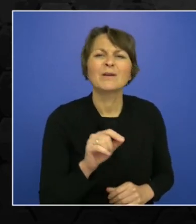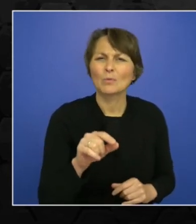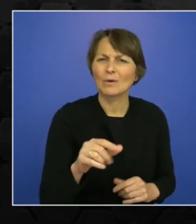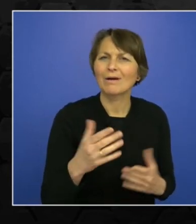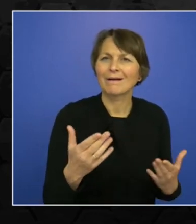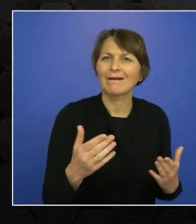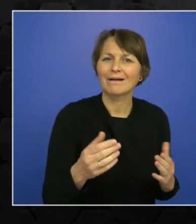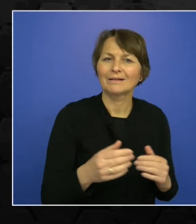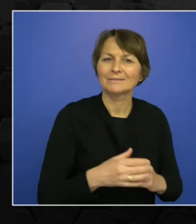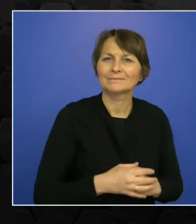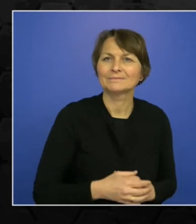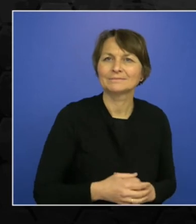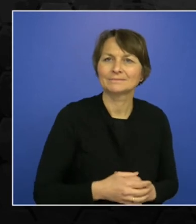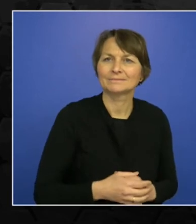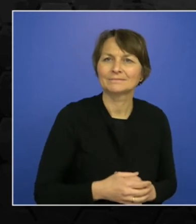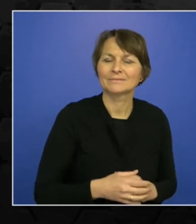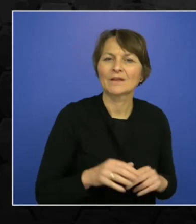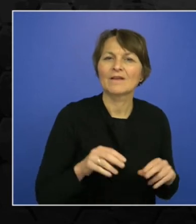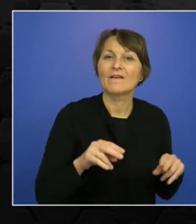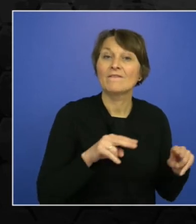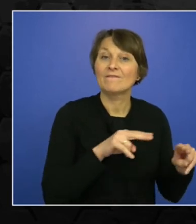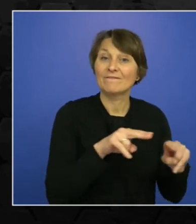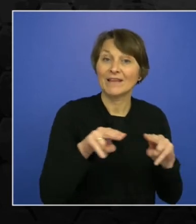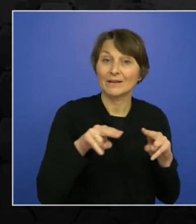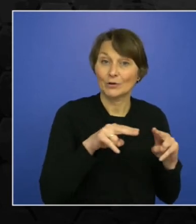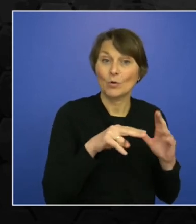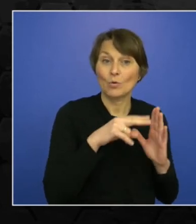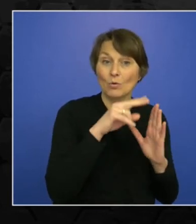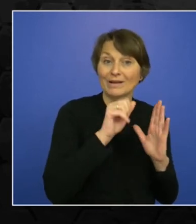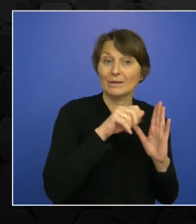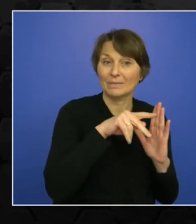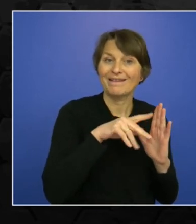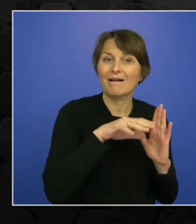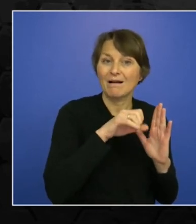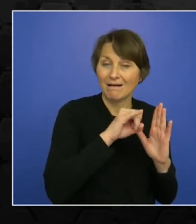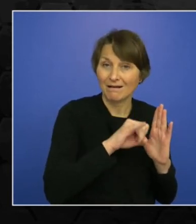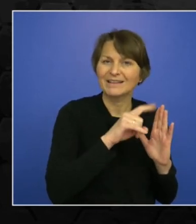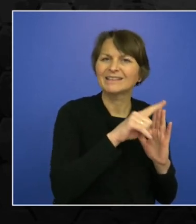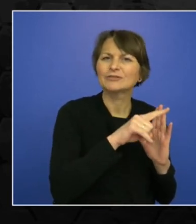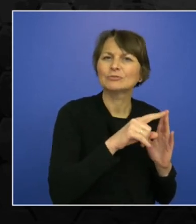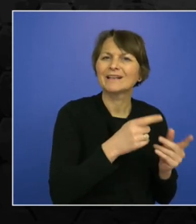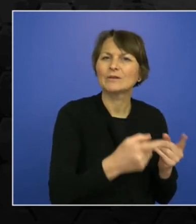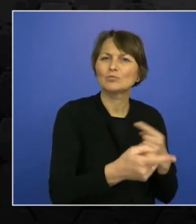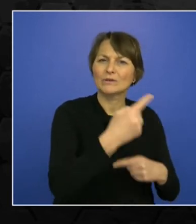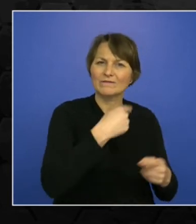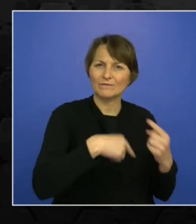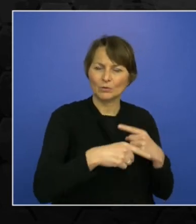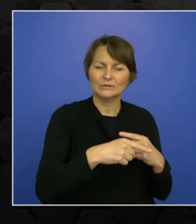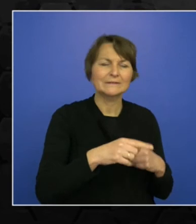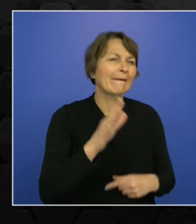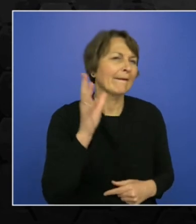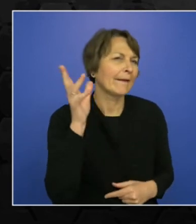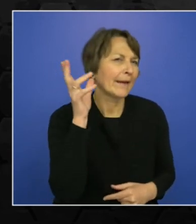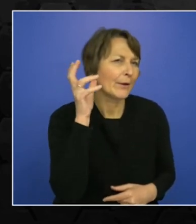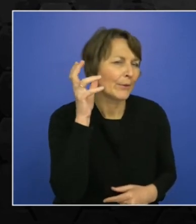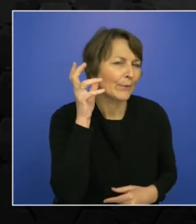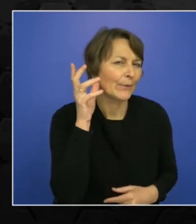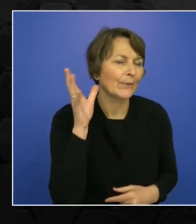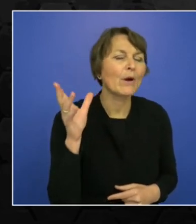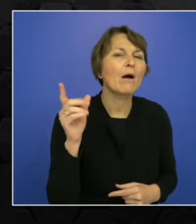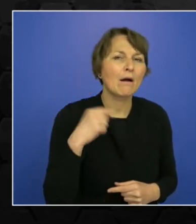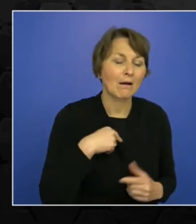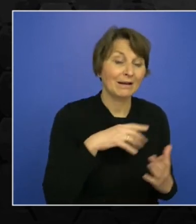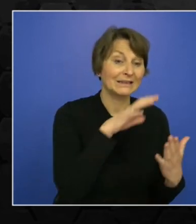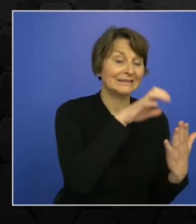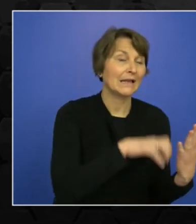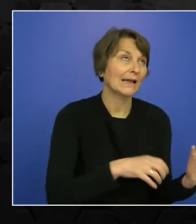is as it says, is about reading text. An Immersive Reader is a way in which you can hear the text that you're